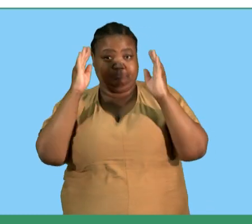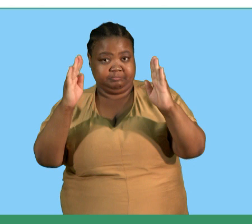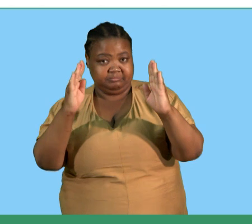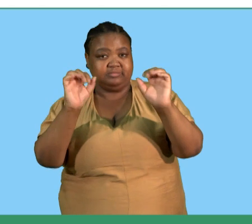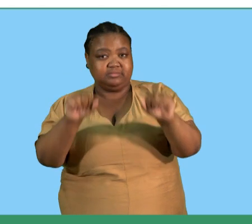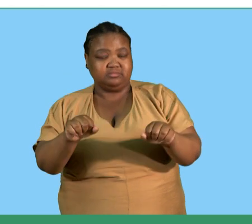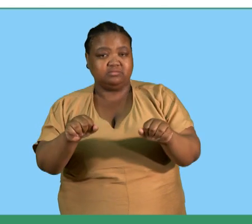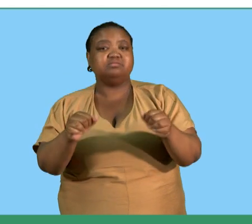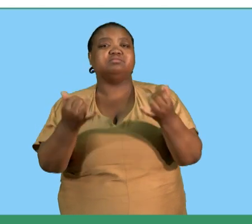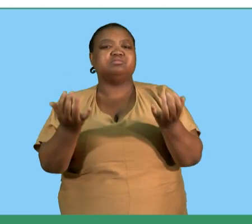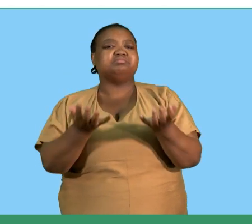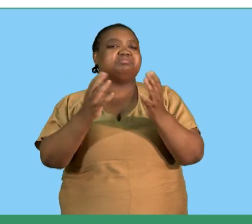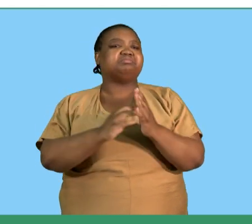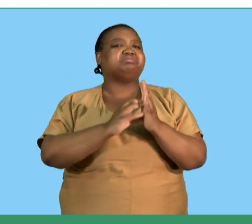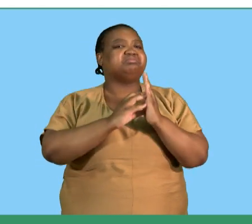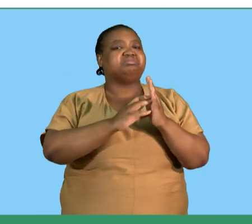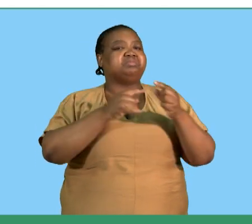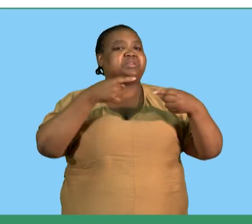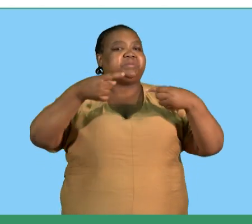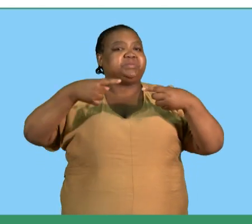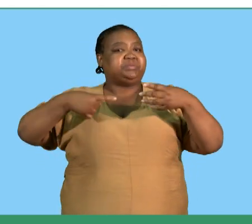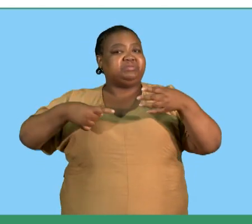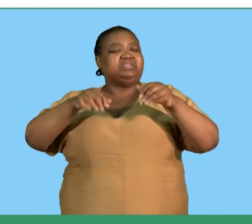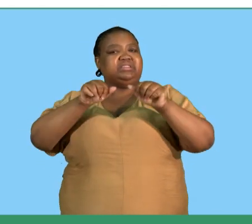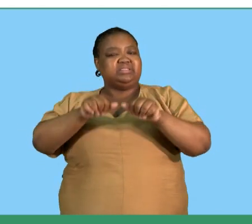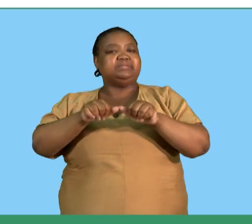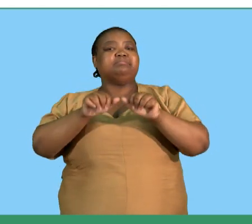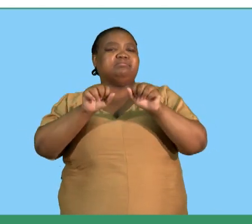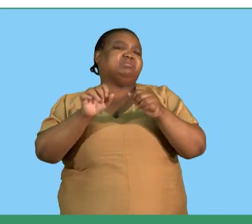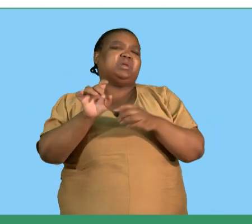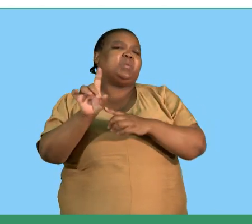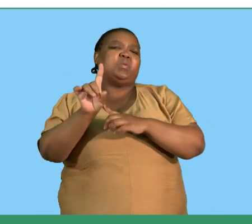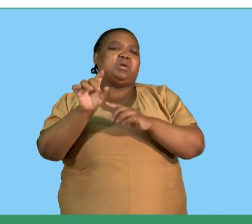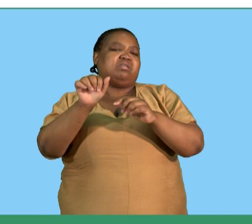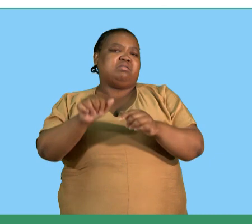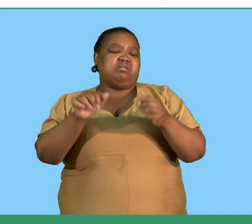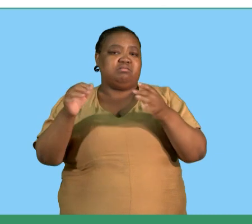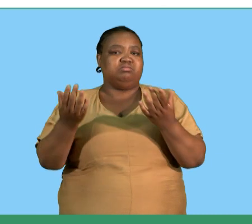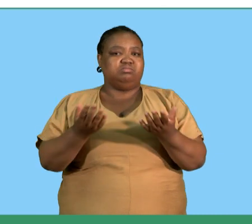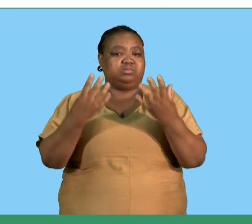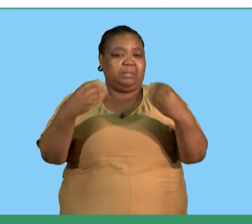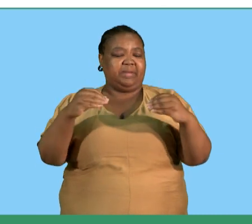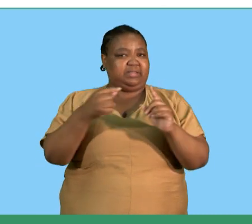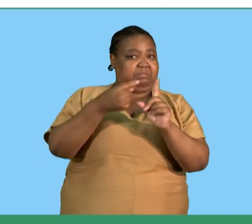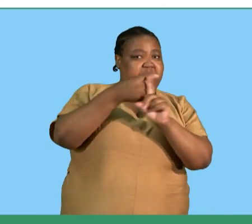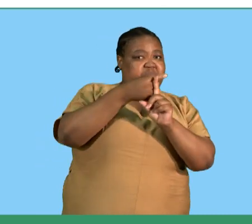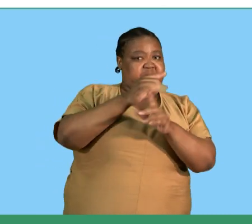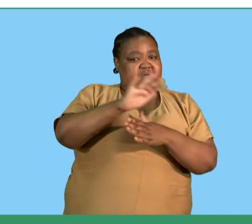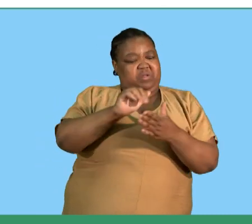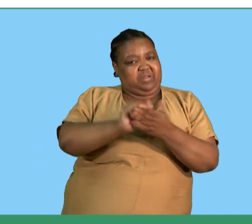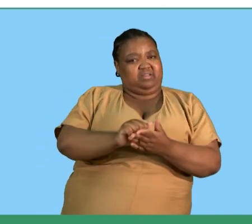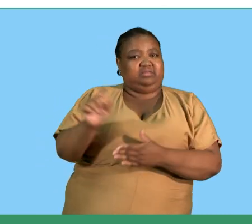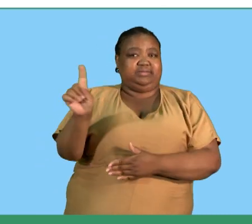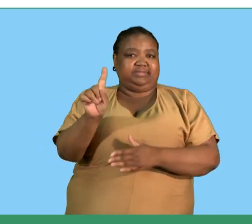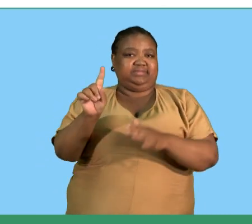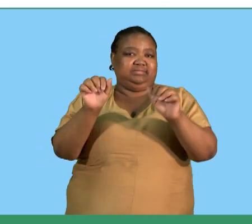business practices from the given scenarios or the given statement. What are those unethical practices? We've got the first